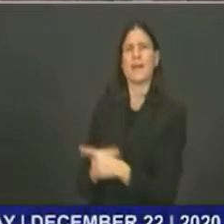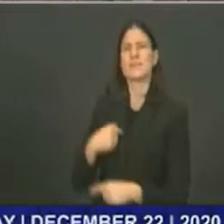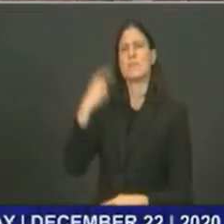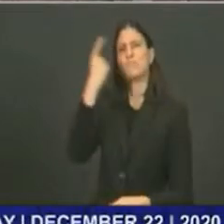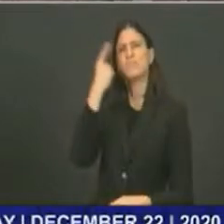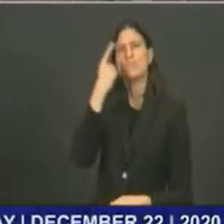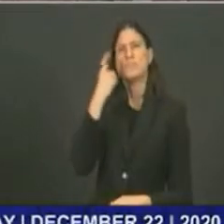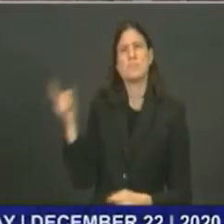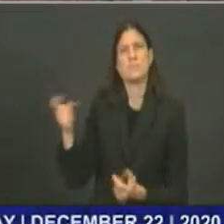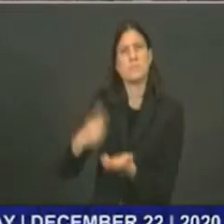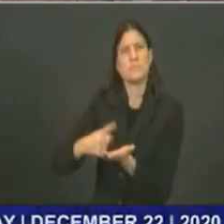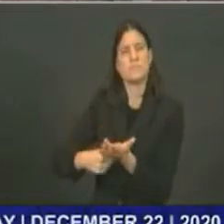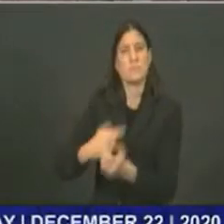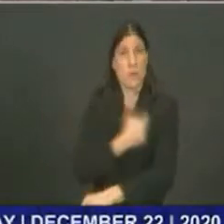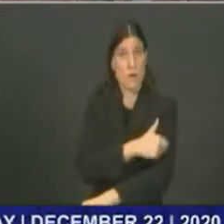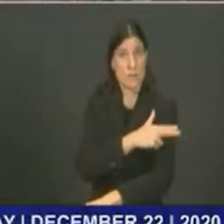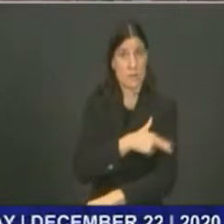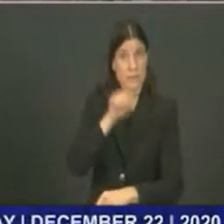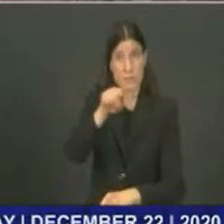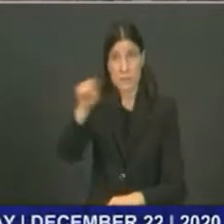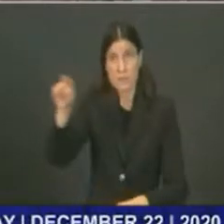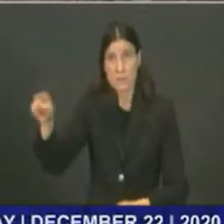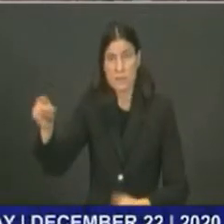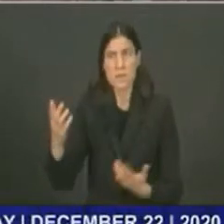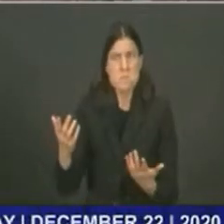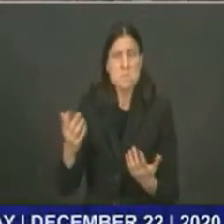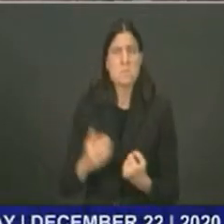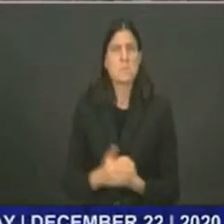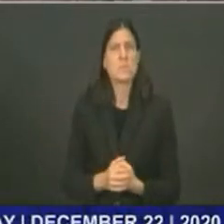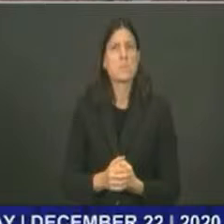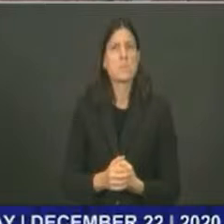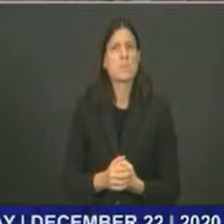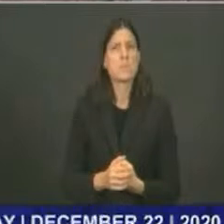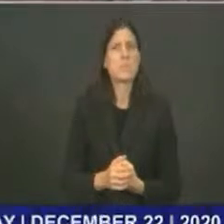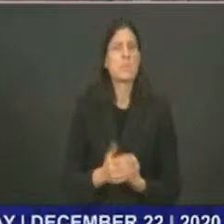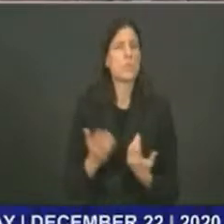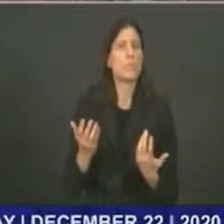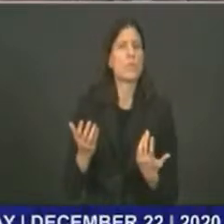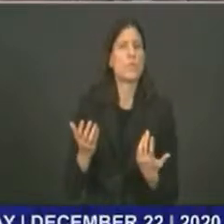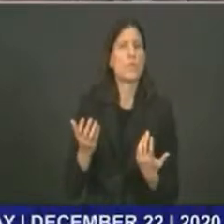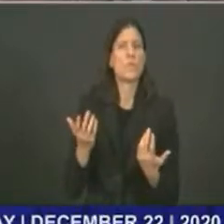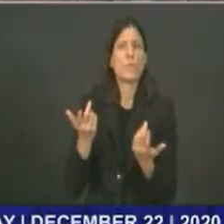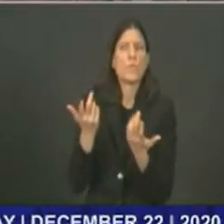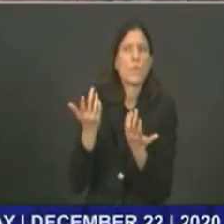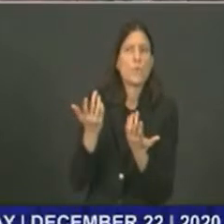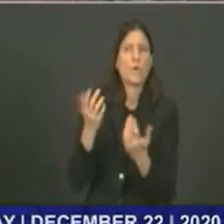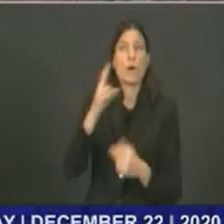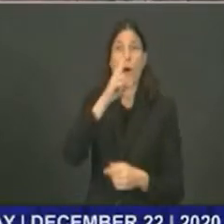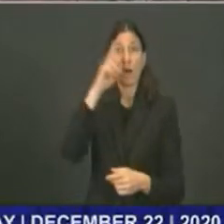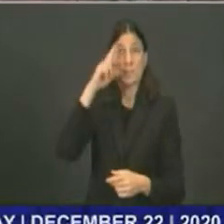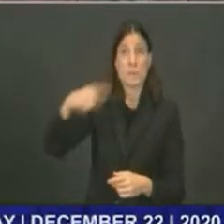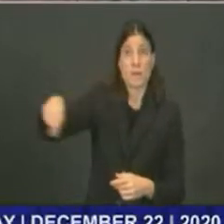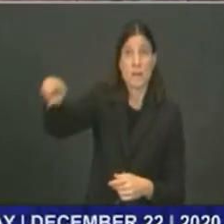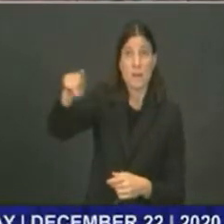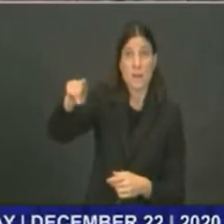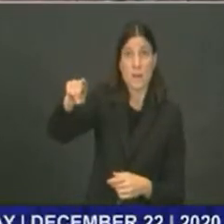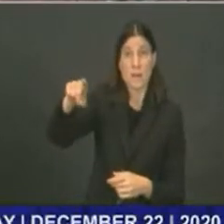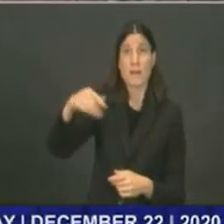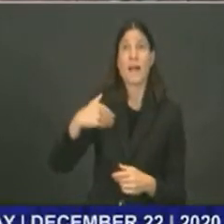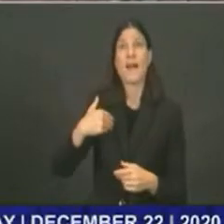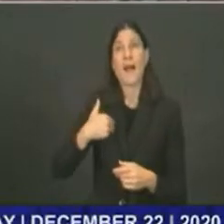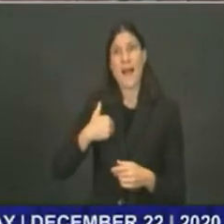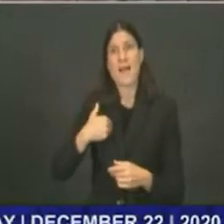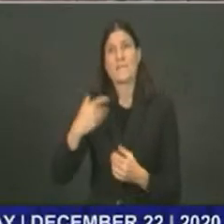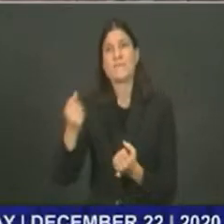point, what sort of census do you have at the field hospitals Are you seeing